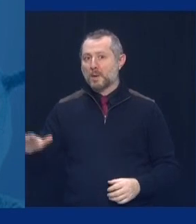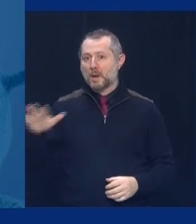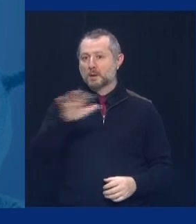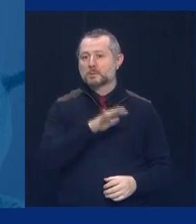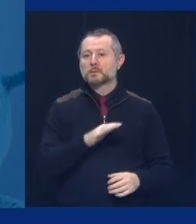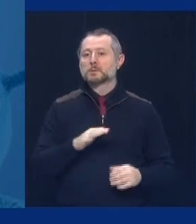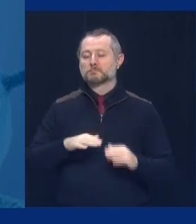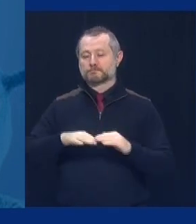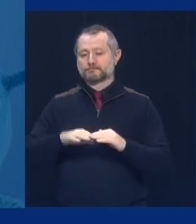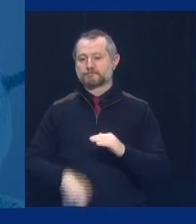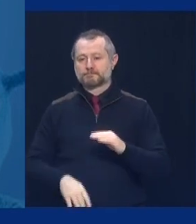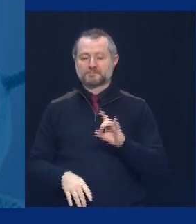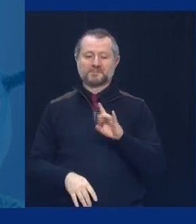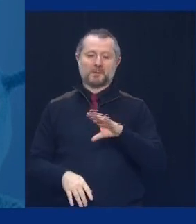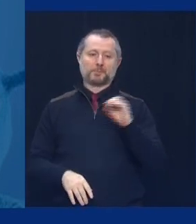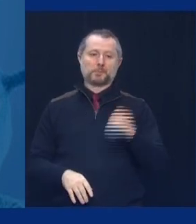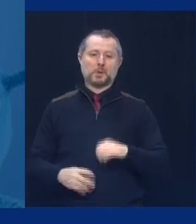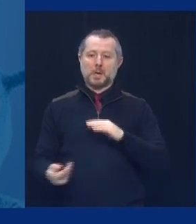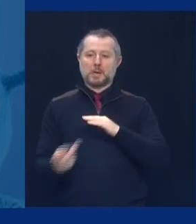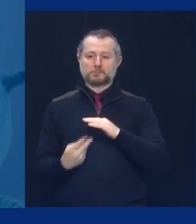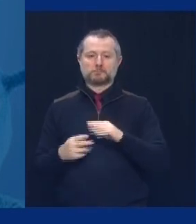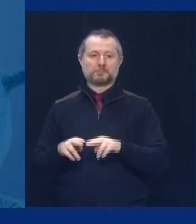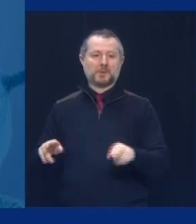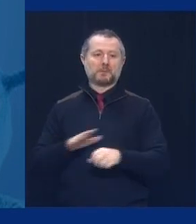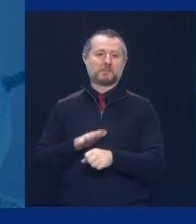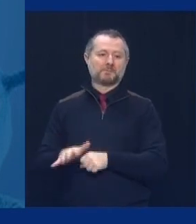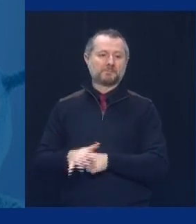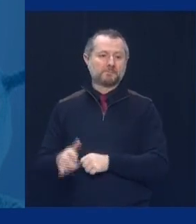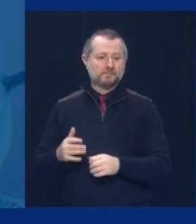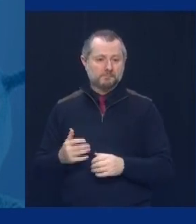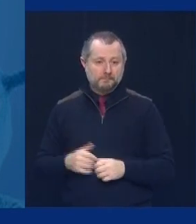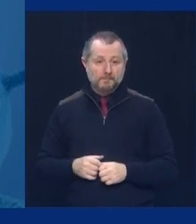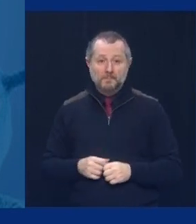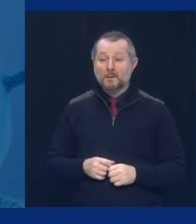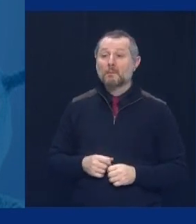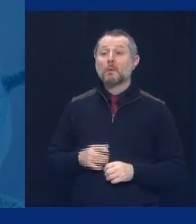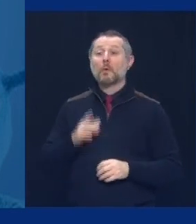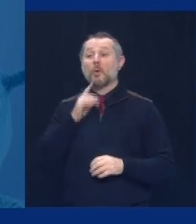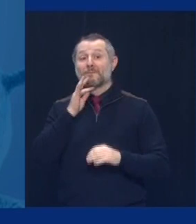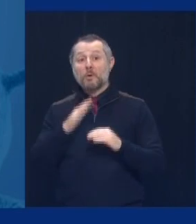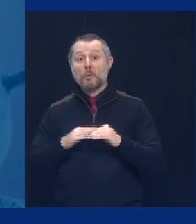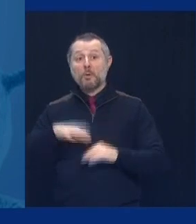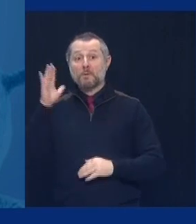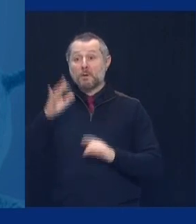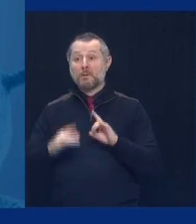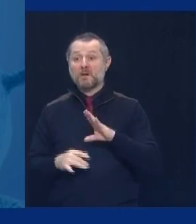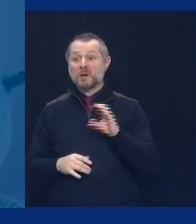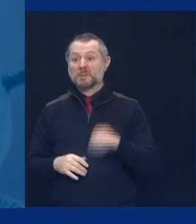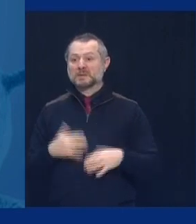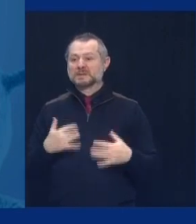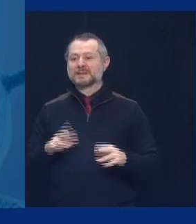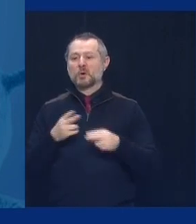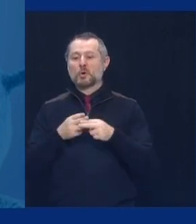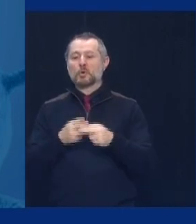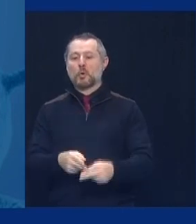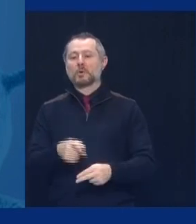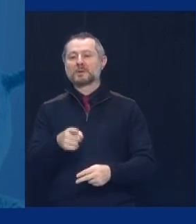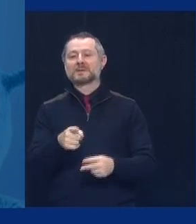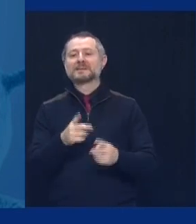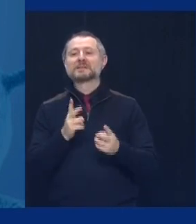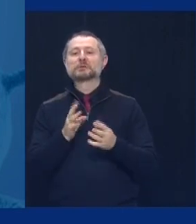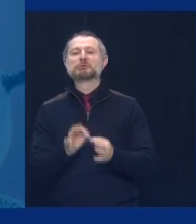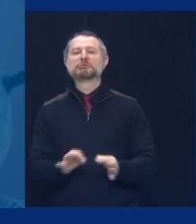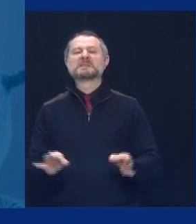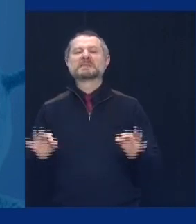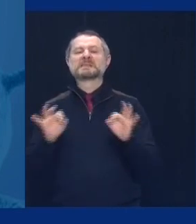under 85% occupancy. Over 85%, that hospital is now in a